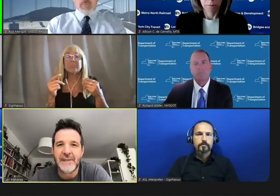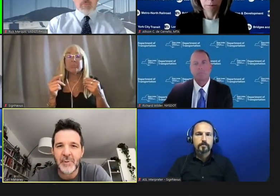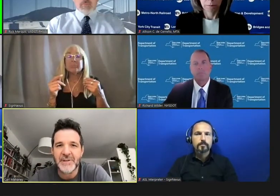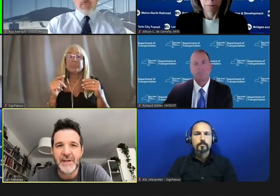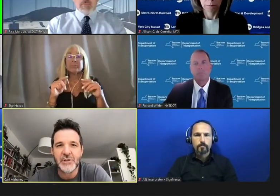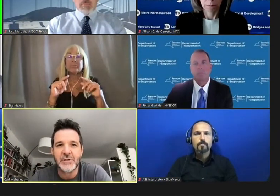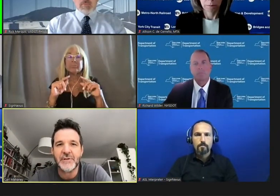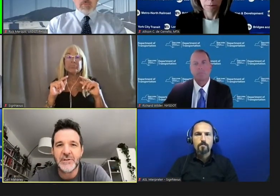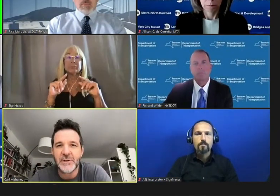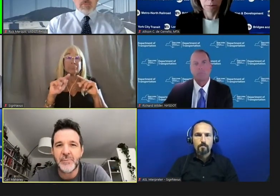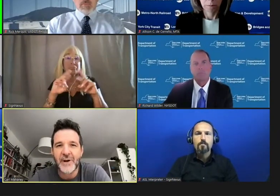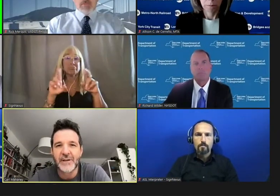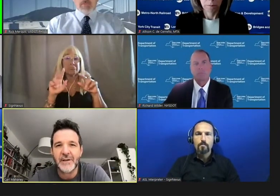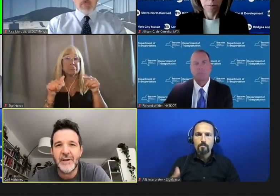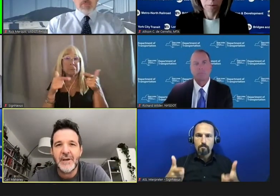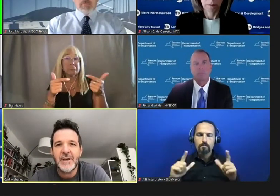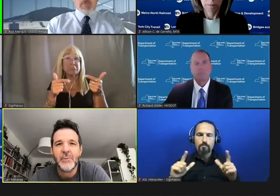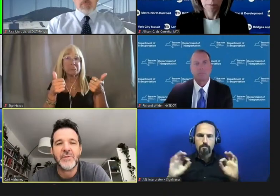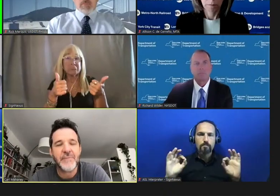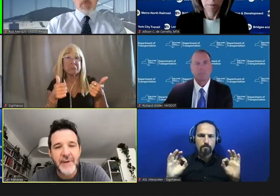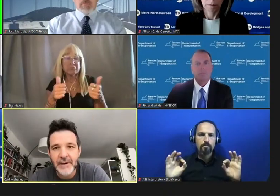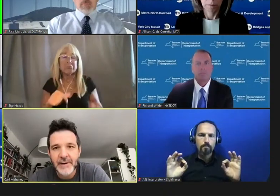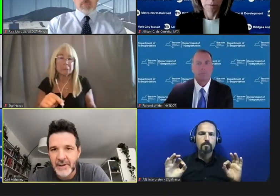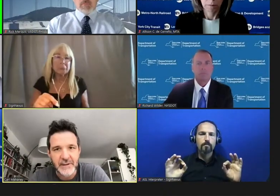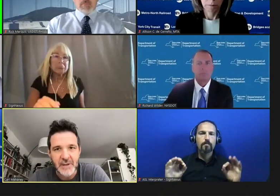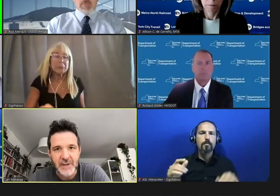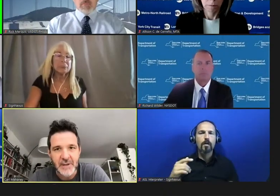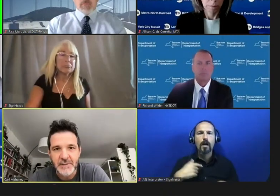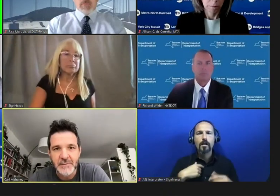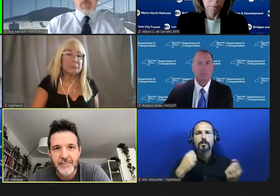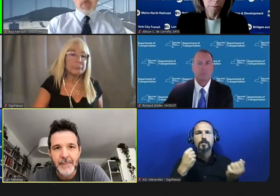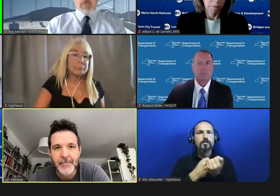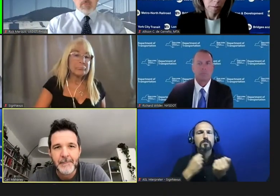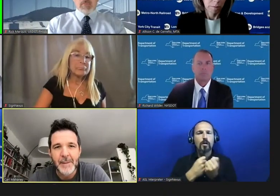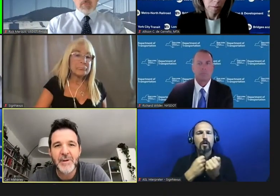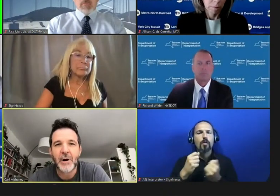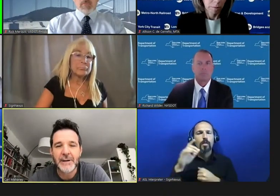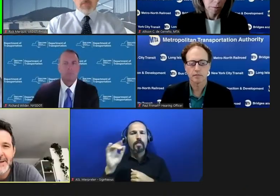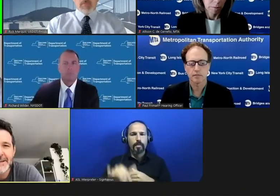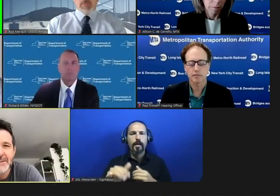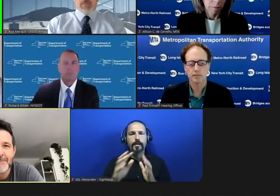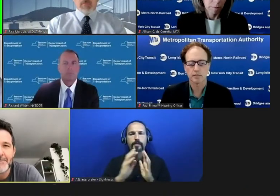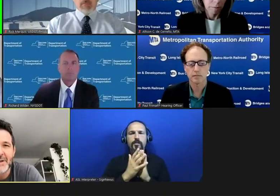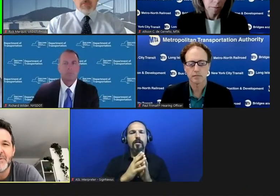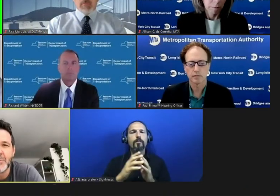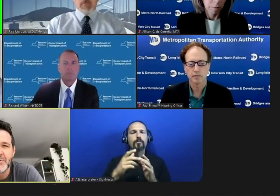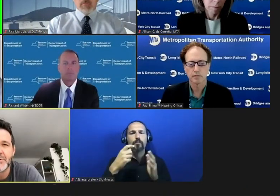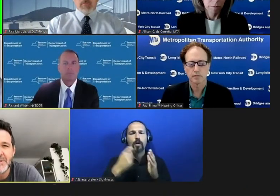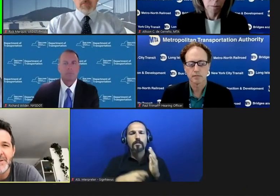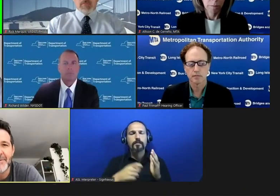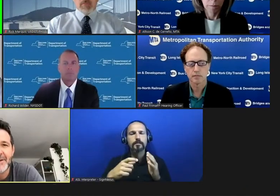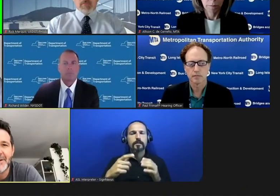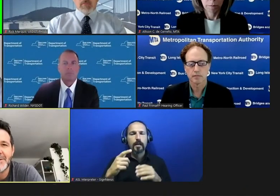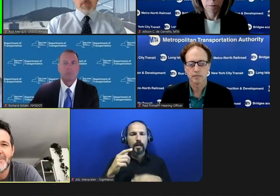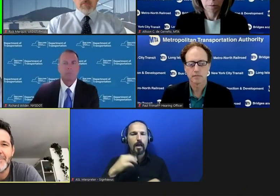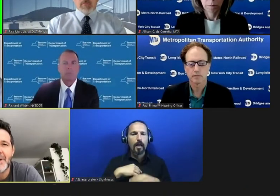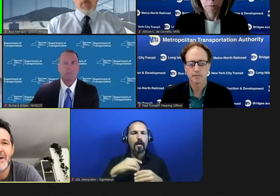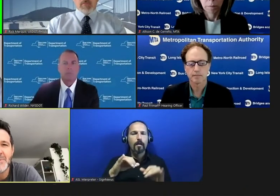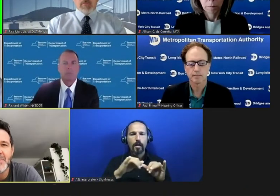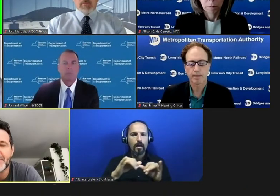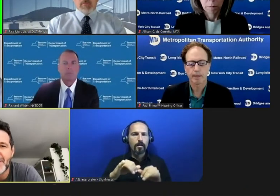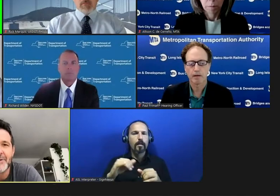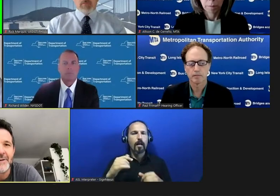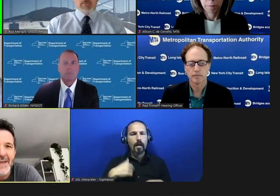the implementation of congestion pricing with very limited exemptions I'm an architect a livable streets Advocate